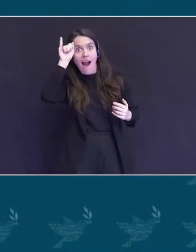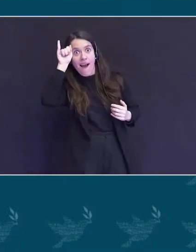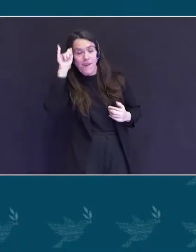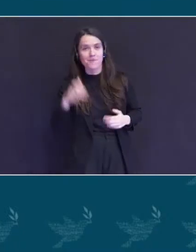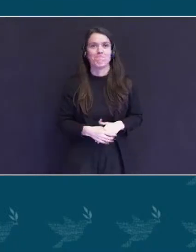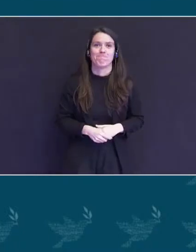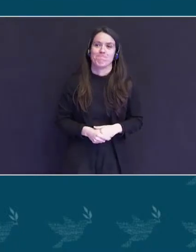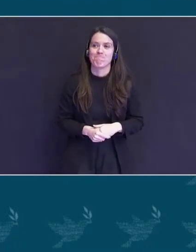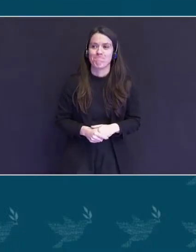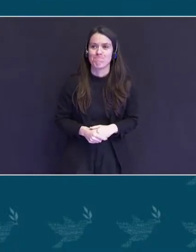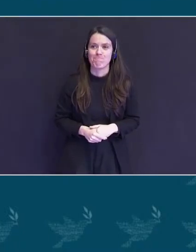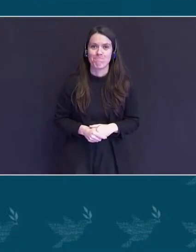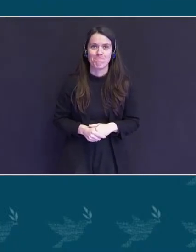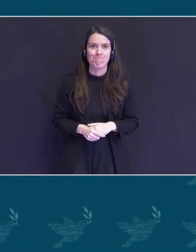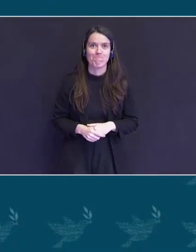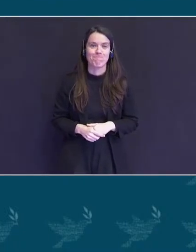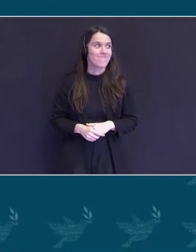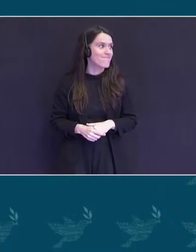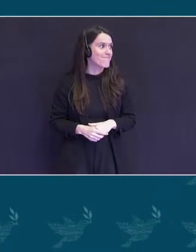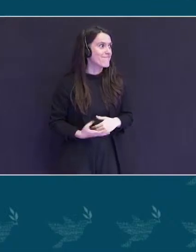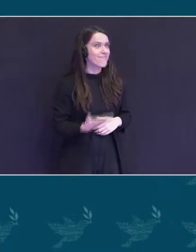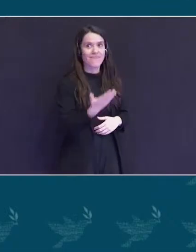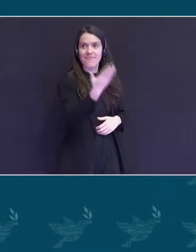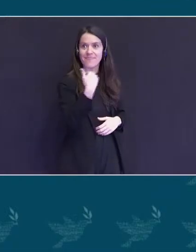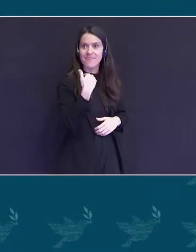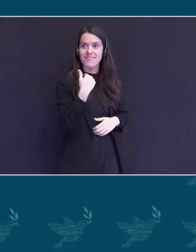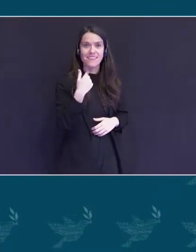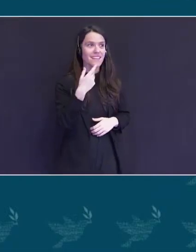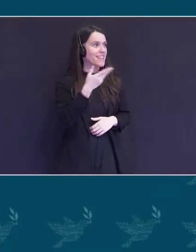May I ask our moderator, Natalia,